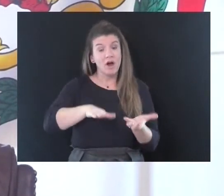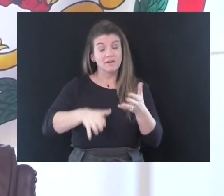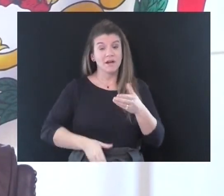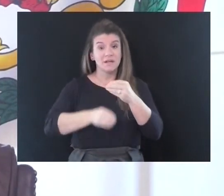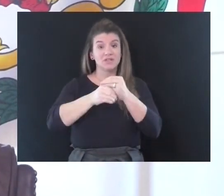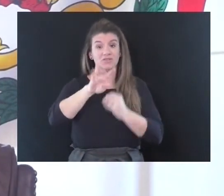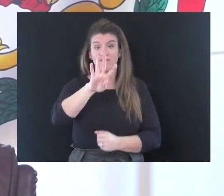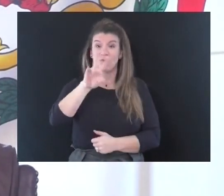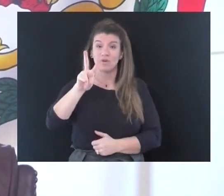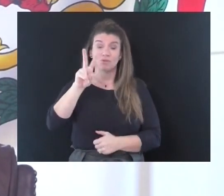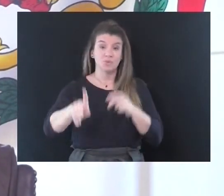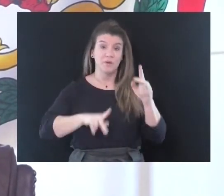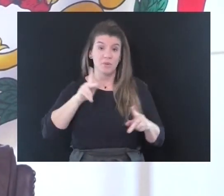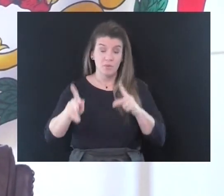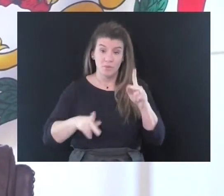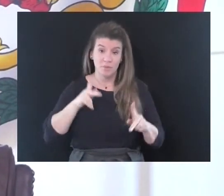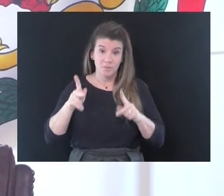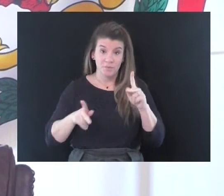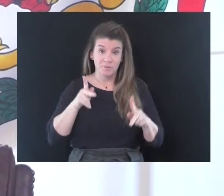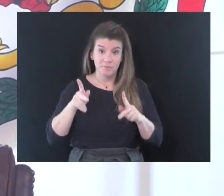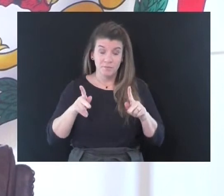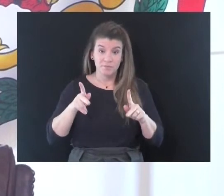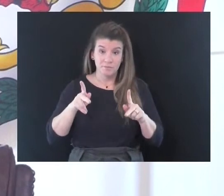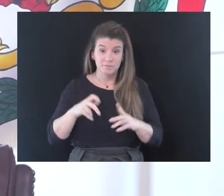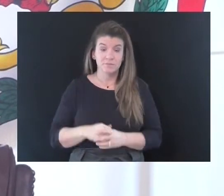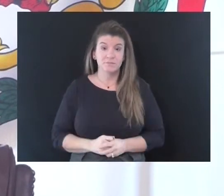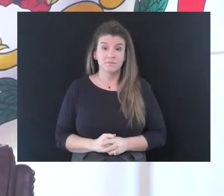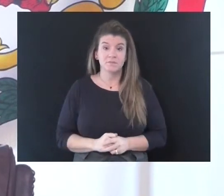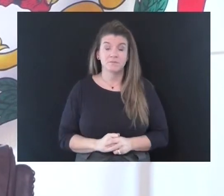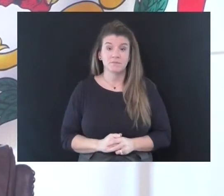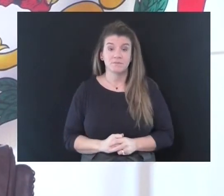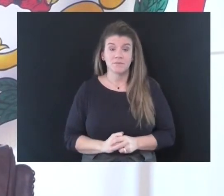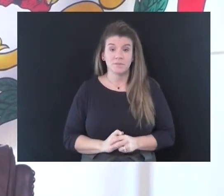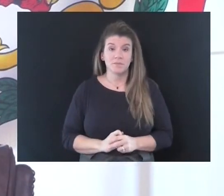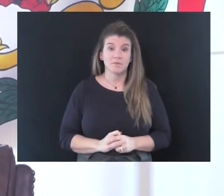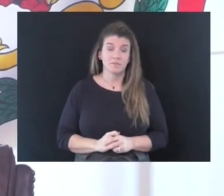additional 42 people. Our